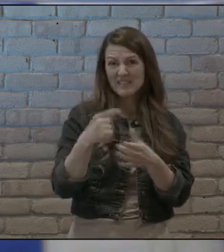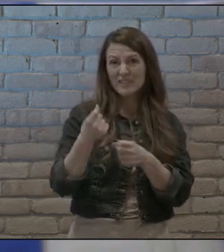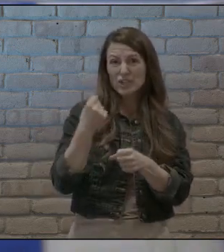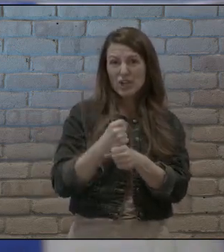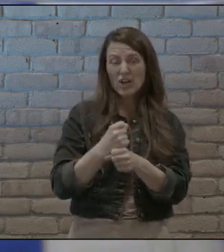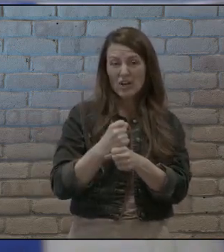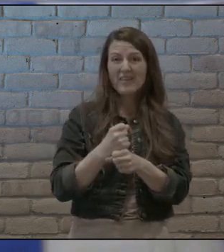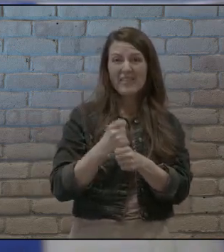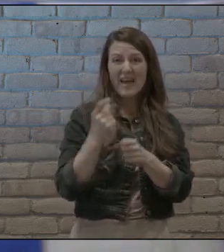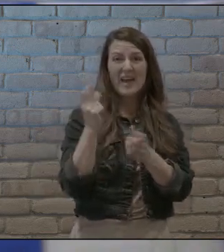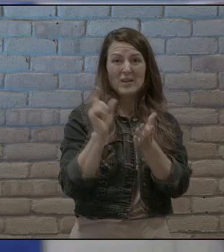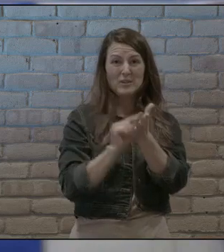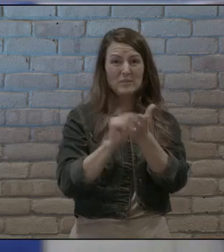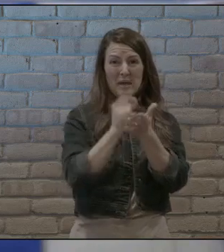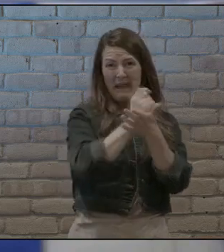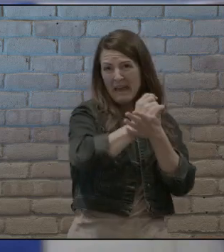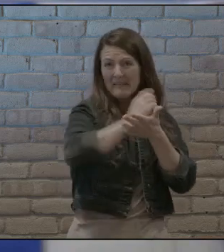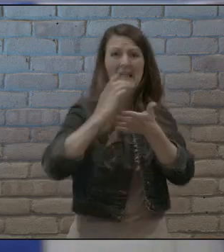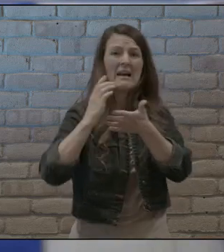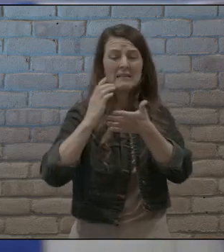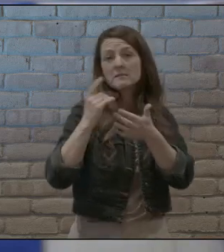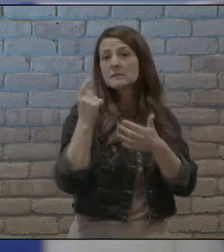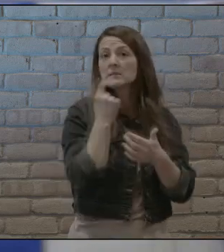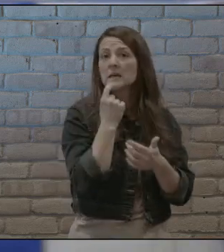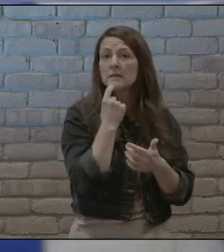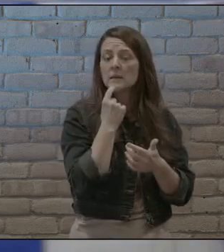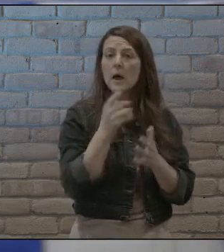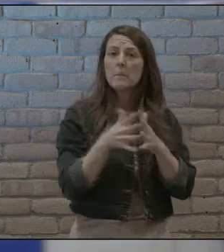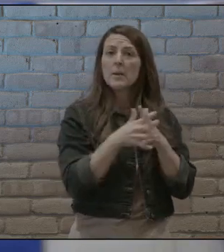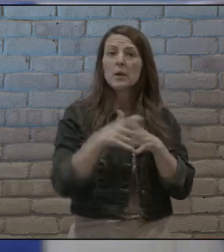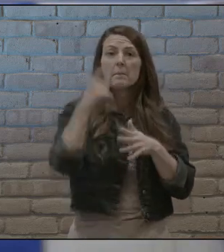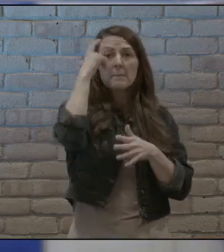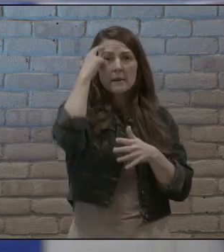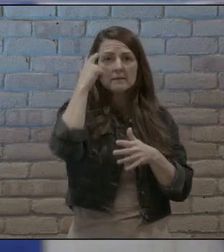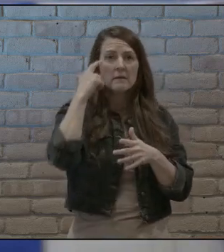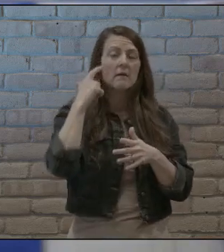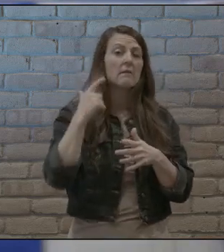"Americans' mental health reaches new lows."